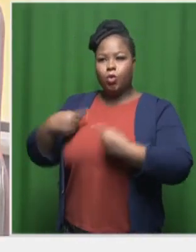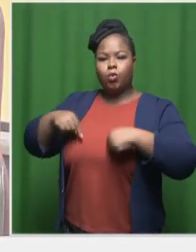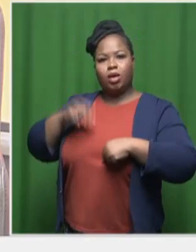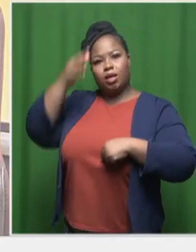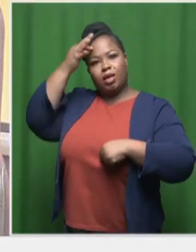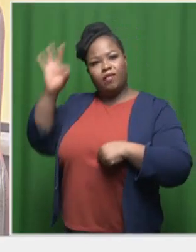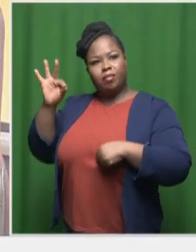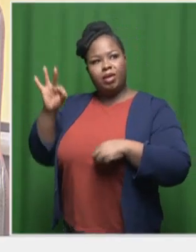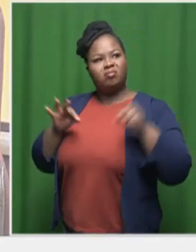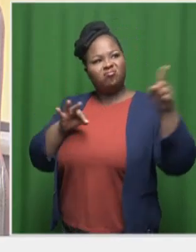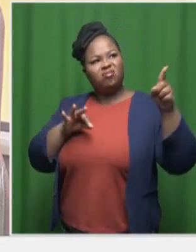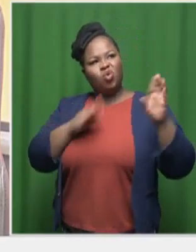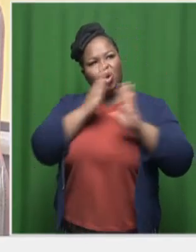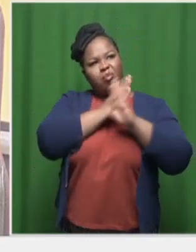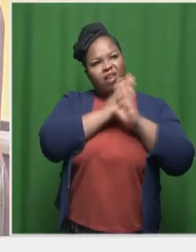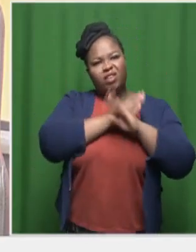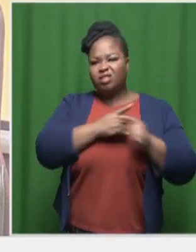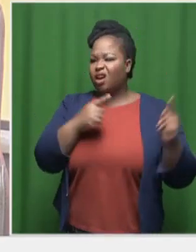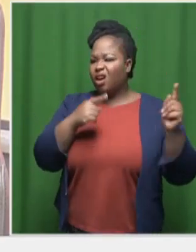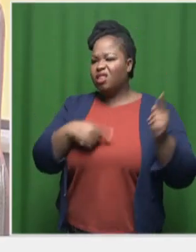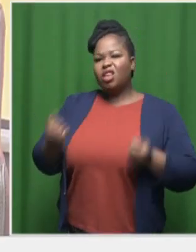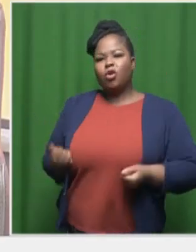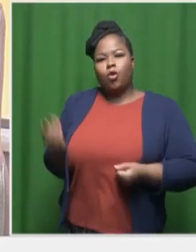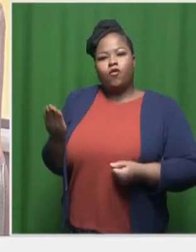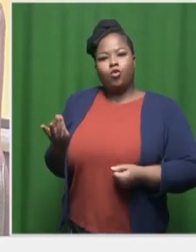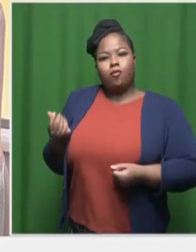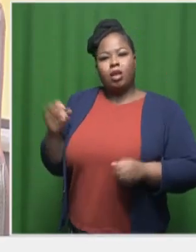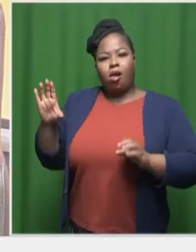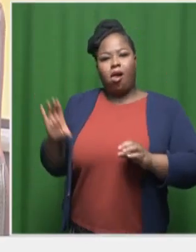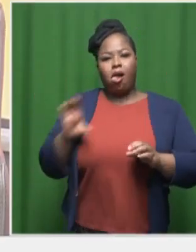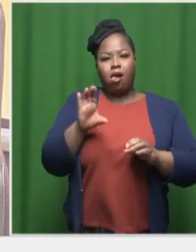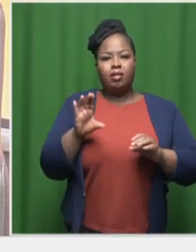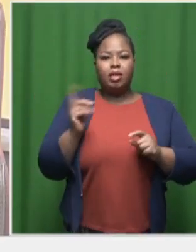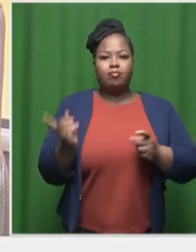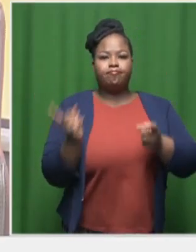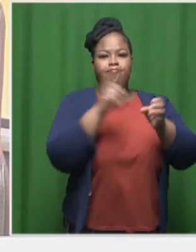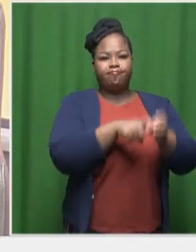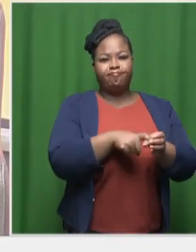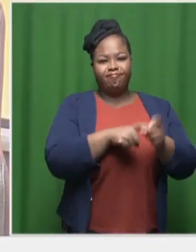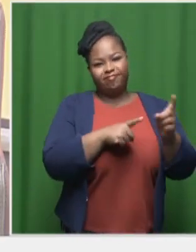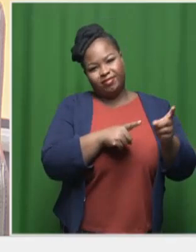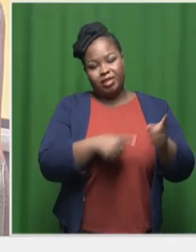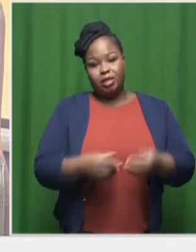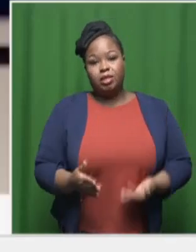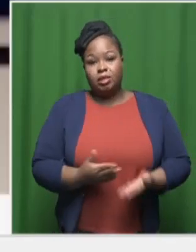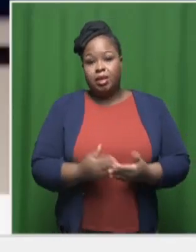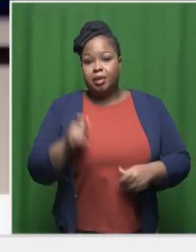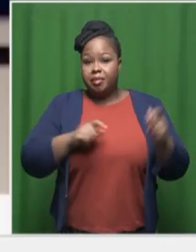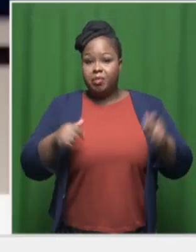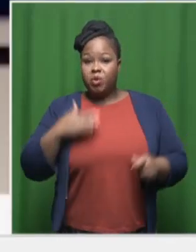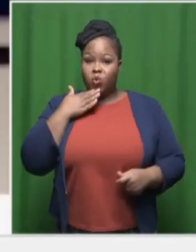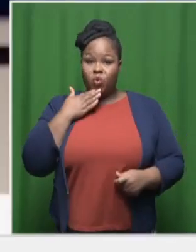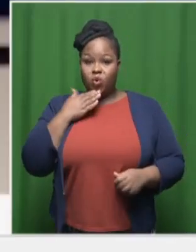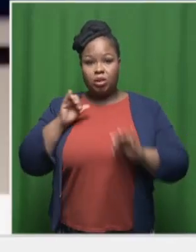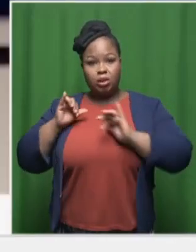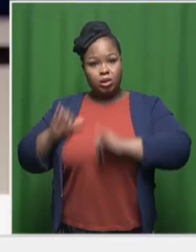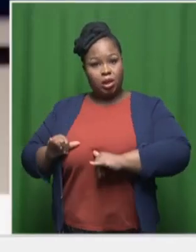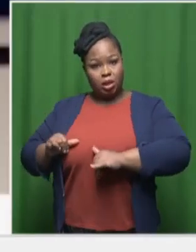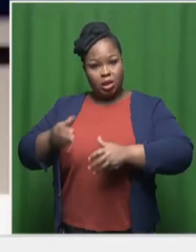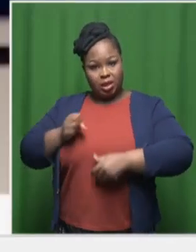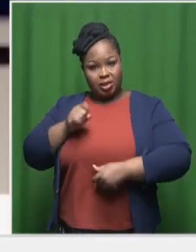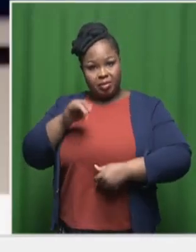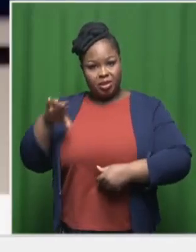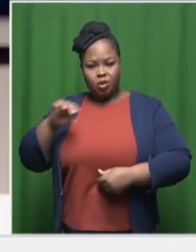they can break the bank to get you. And I think people like you stay at the SABC, not because they are motivated by any